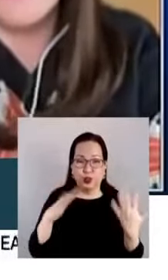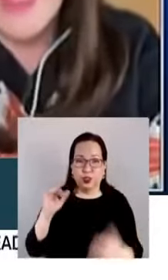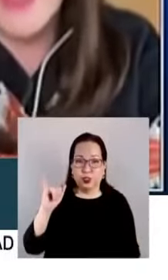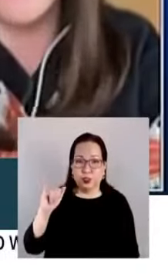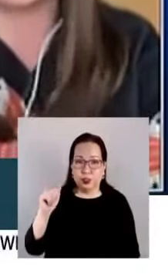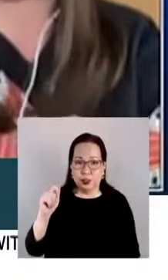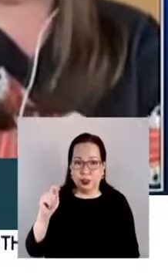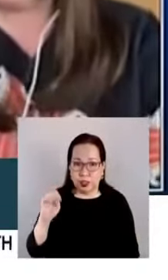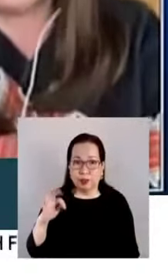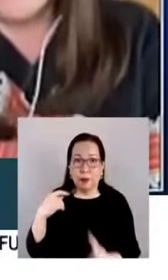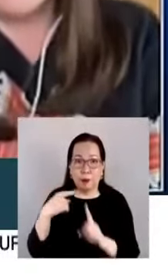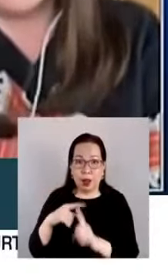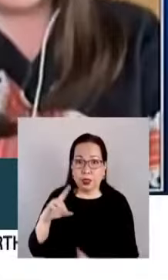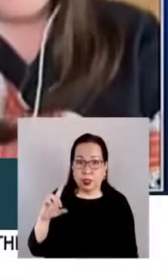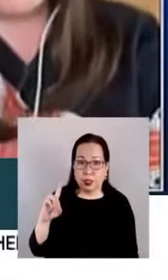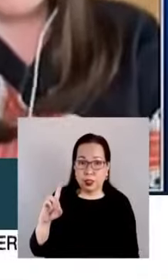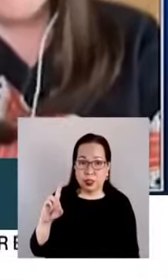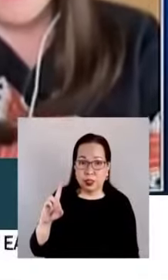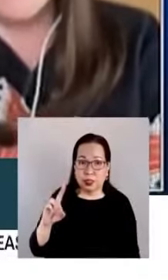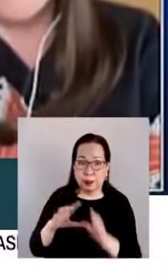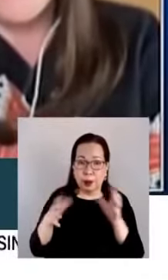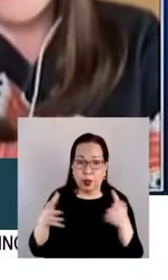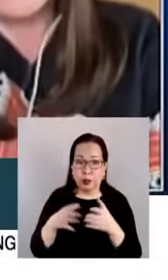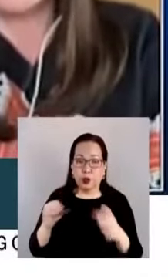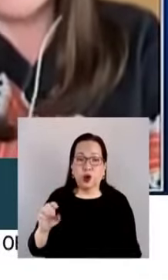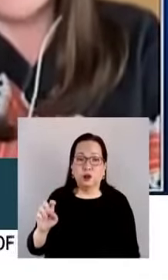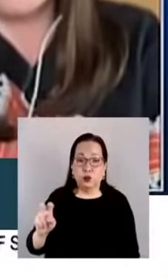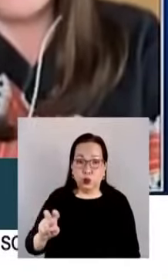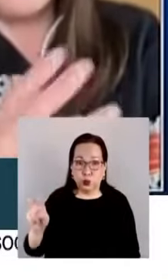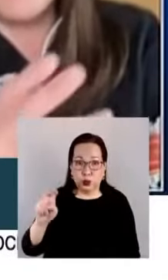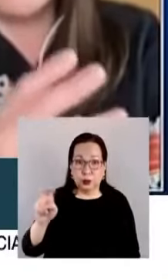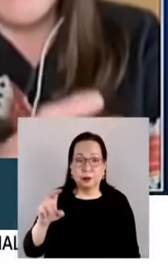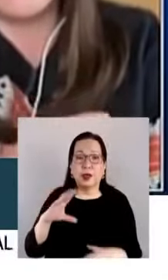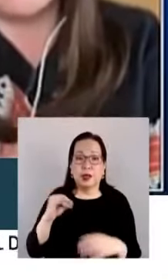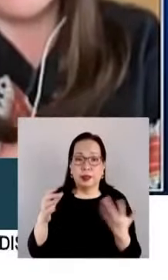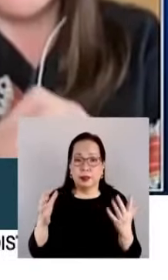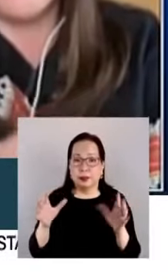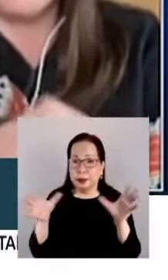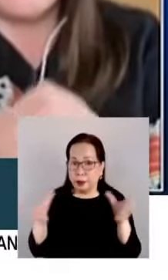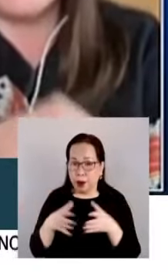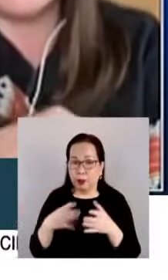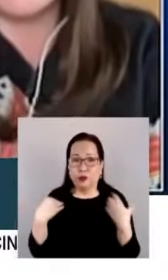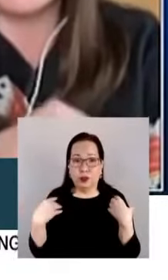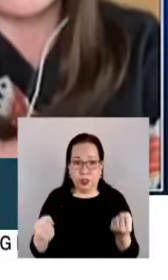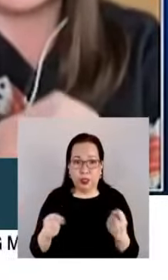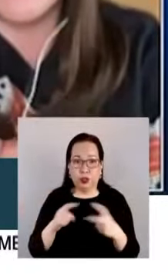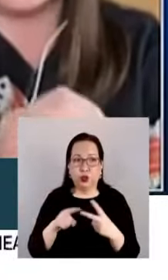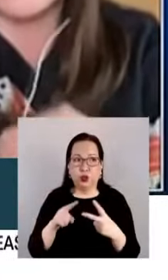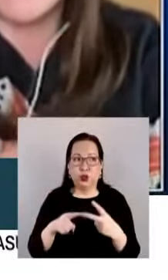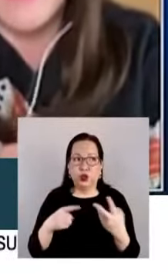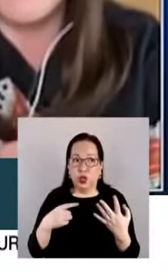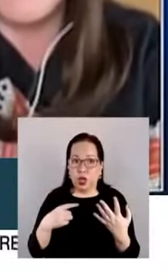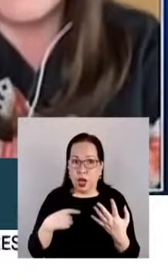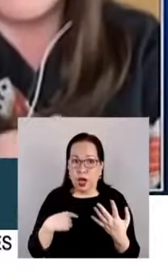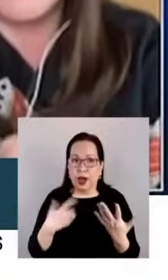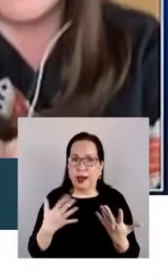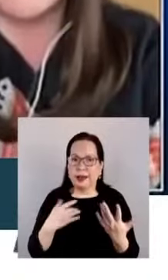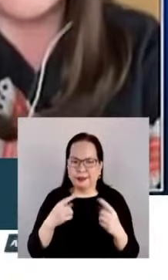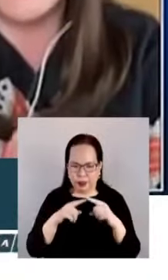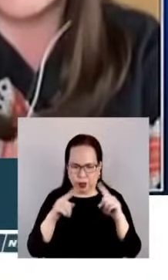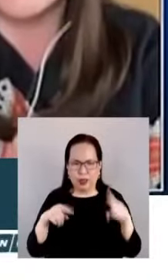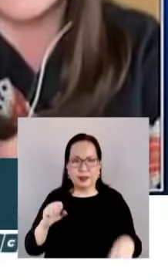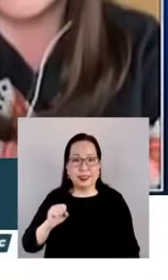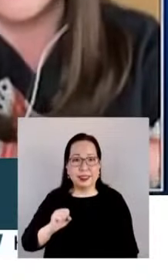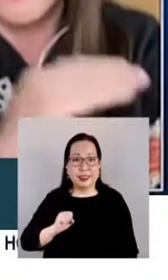Tourism together with the Department of Health. At in fact, we had the WTTC Safe Travel Stamp. Ibig sabihin,